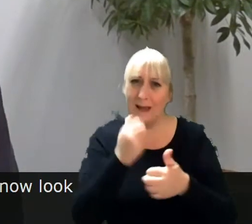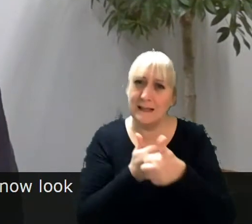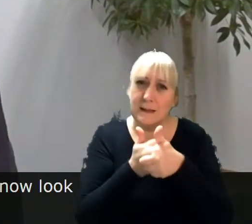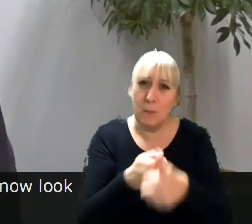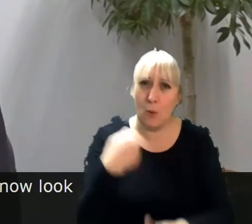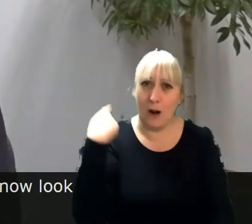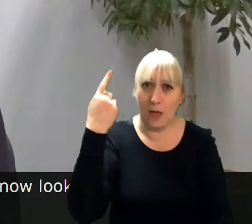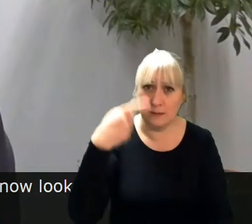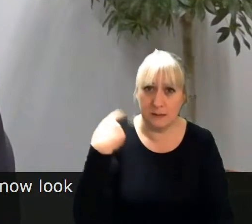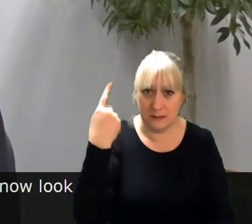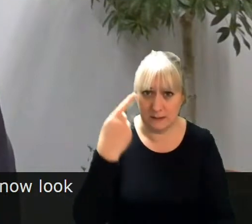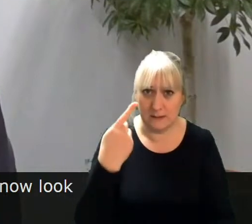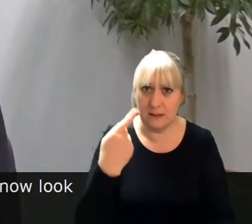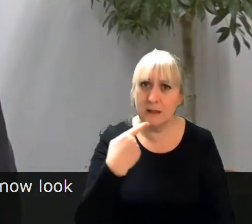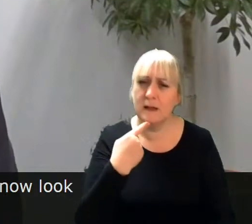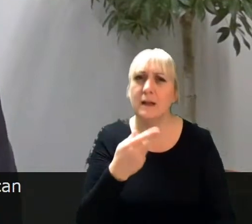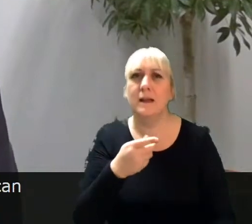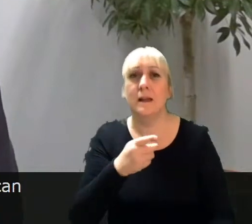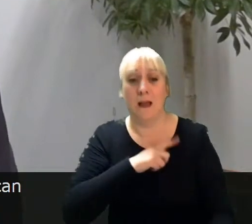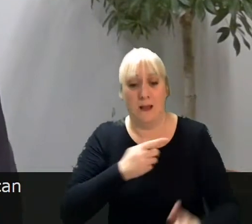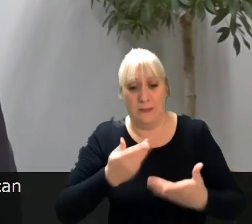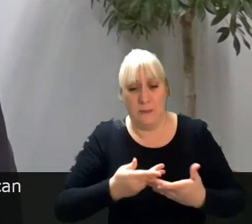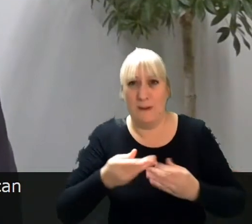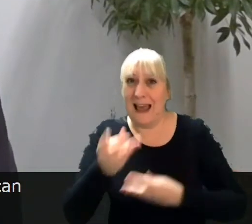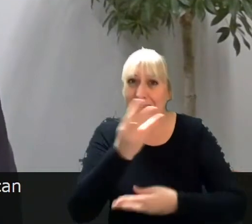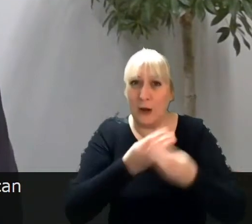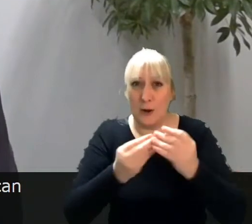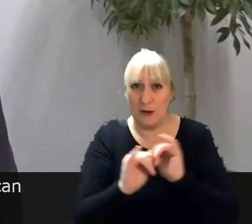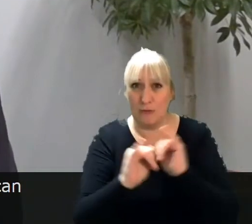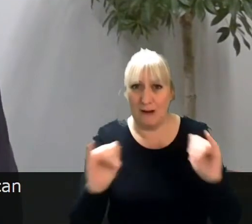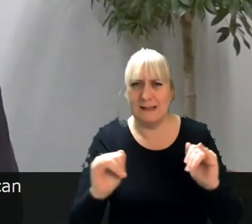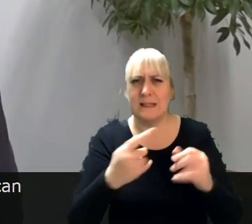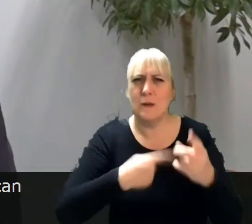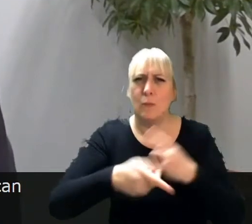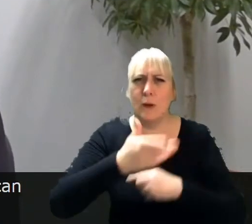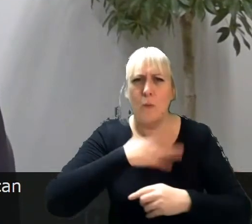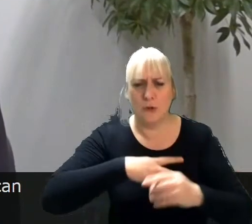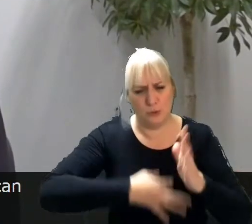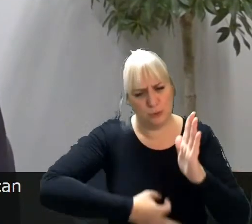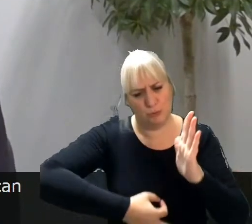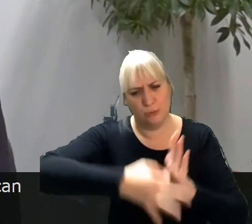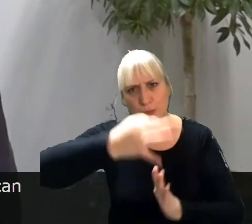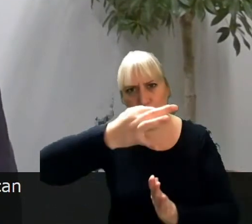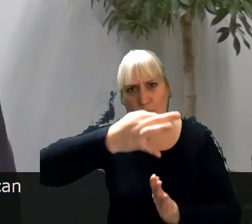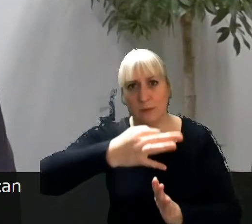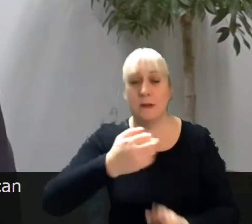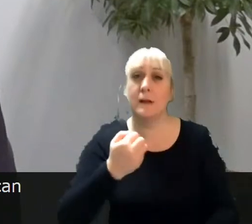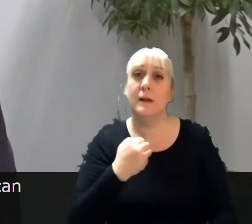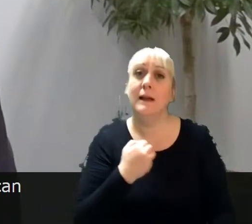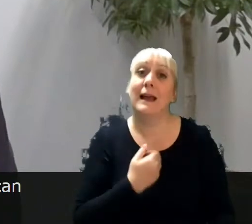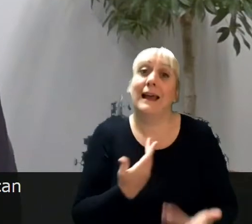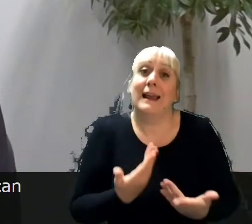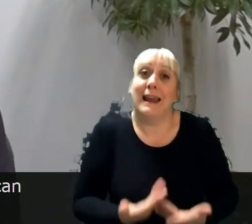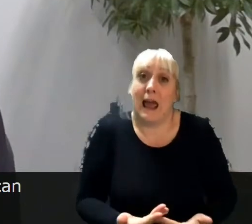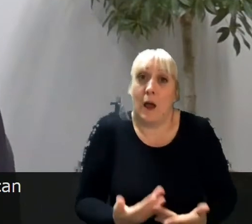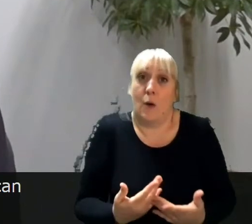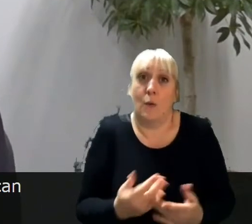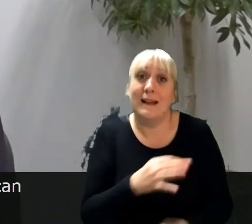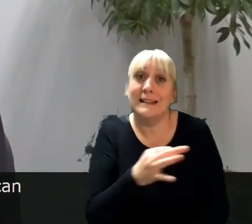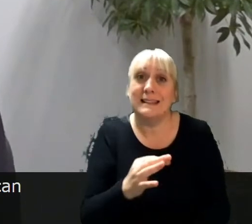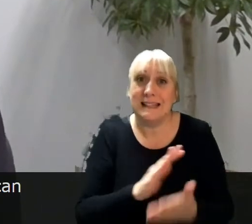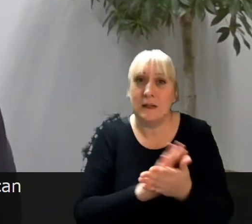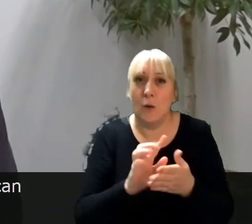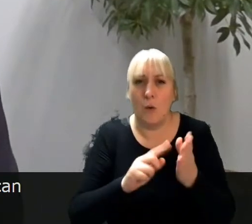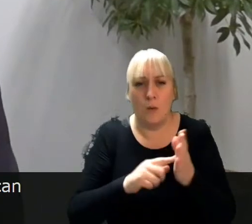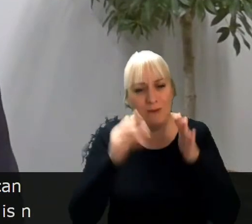economic crisis. That's why my mantra at City Hall is now jobs, jobs, jobs.